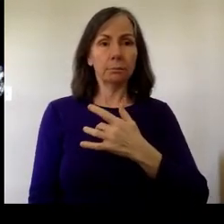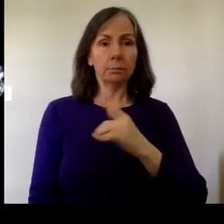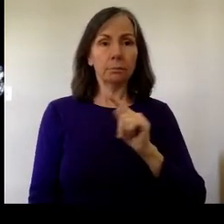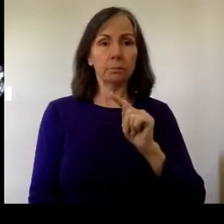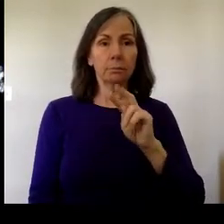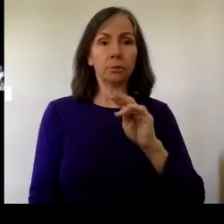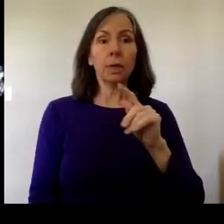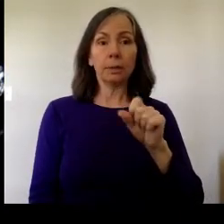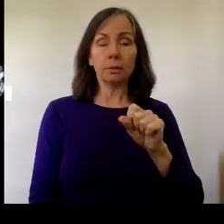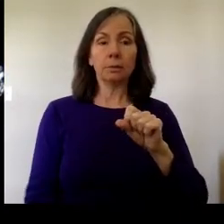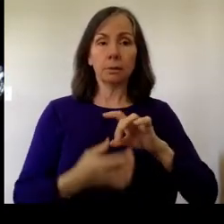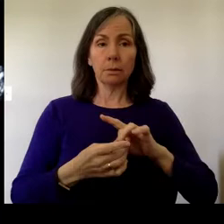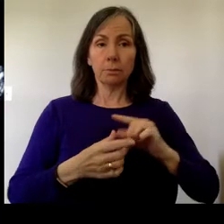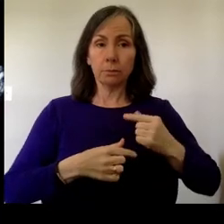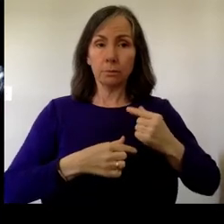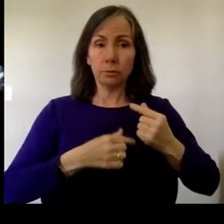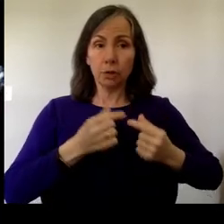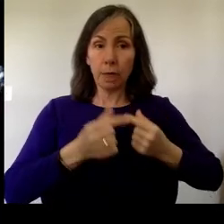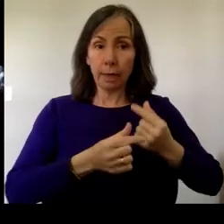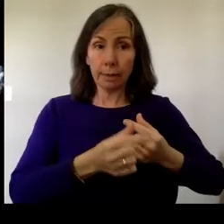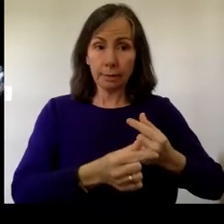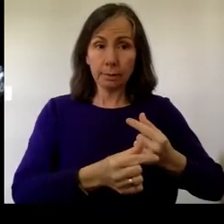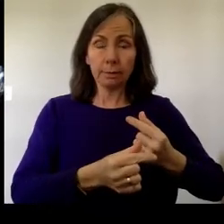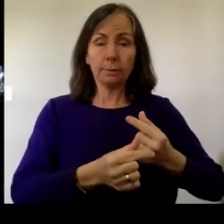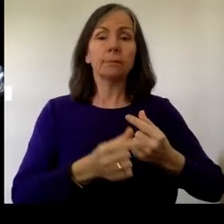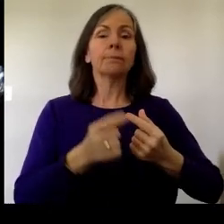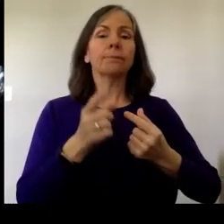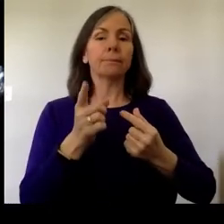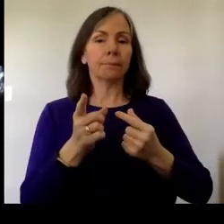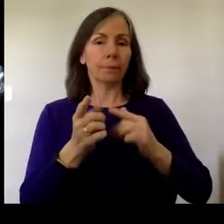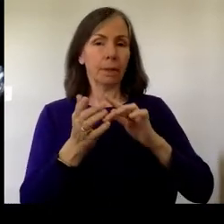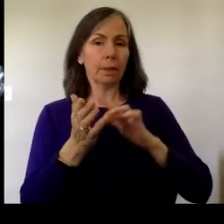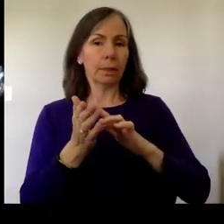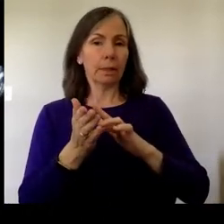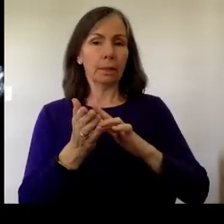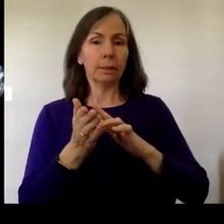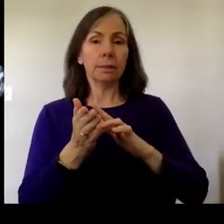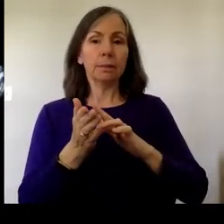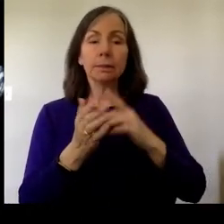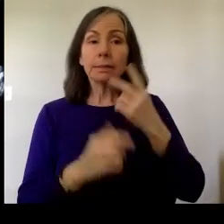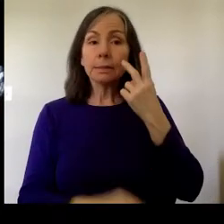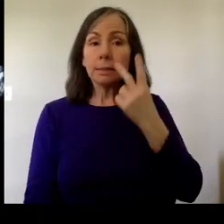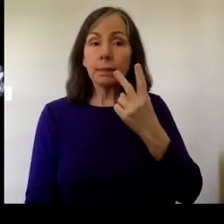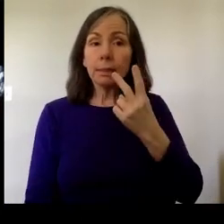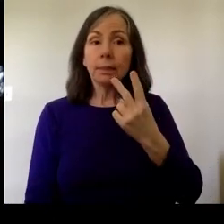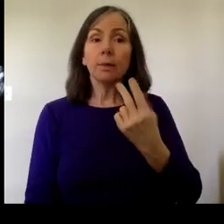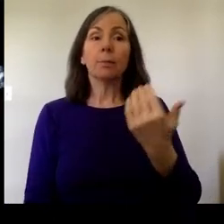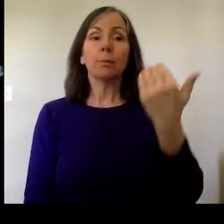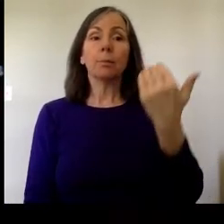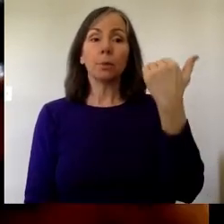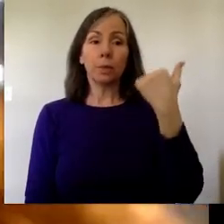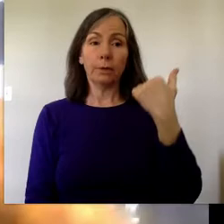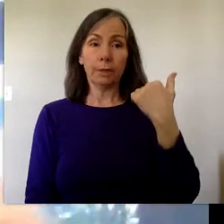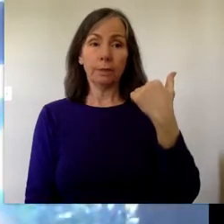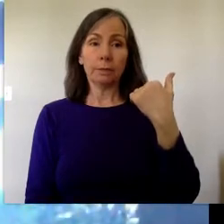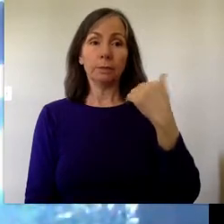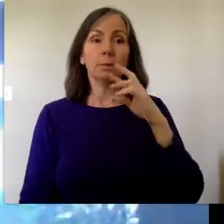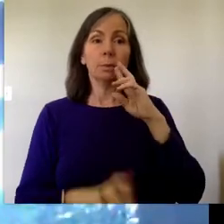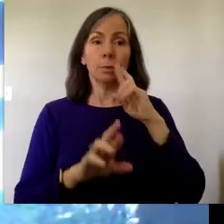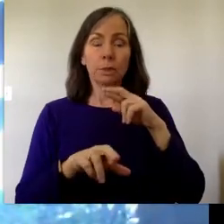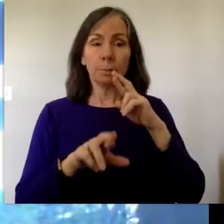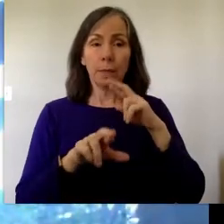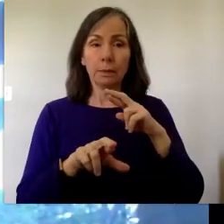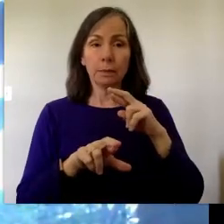genetics traits, what I want you to do is click See Previous Responses at the top. And then what you'll